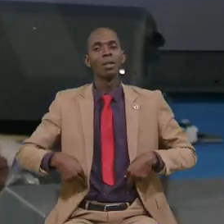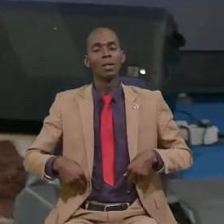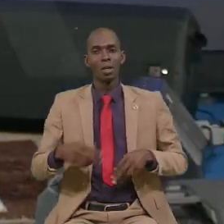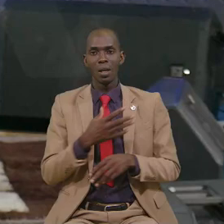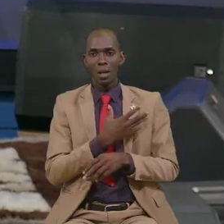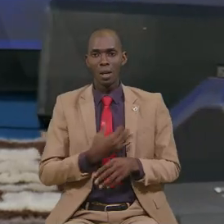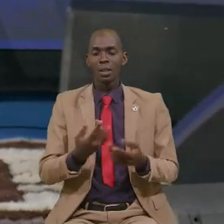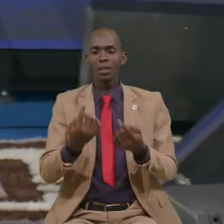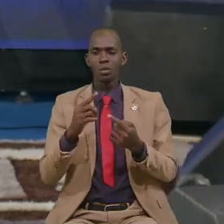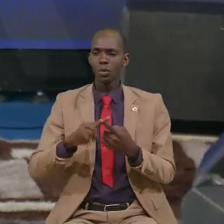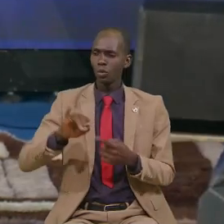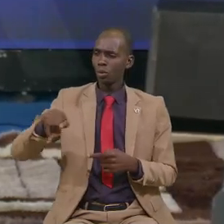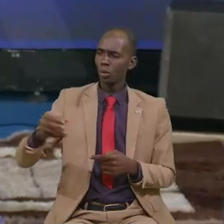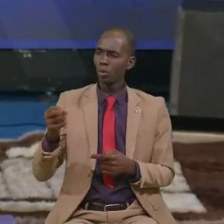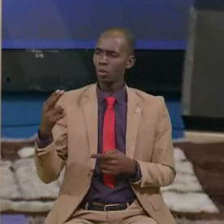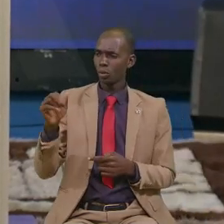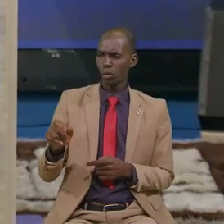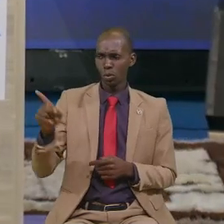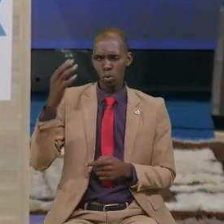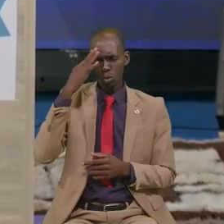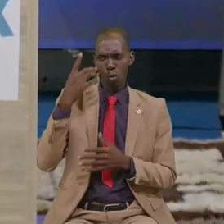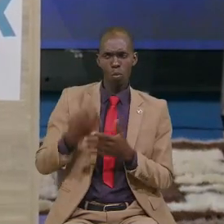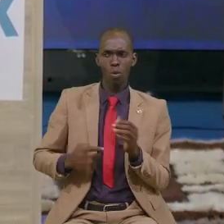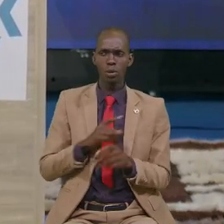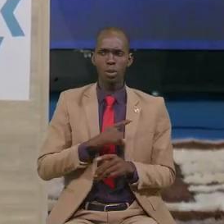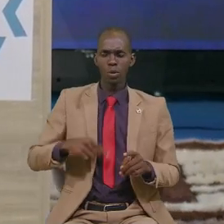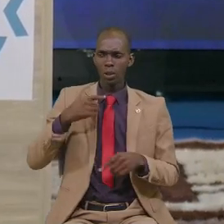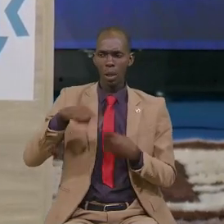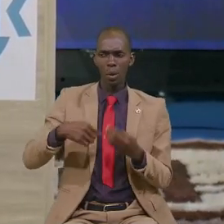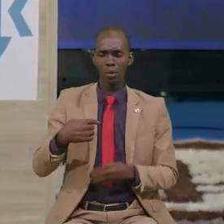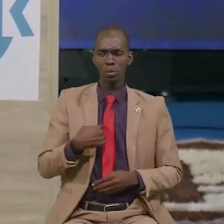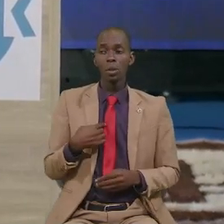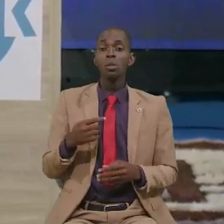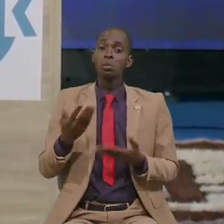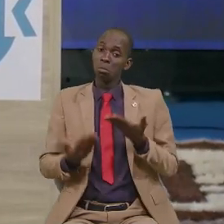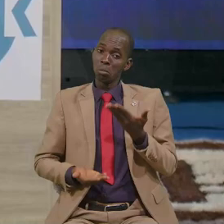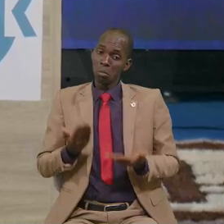Joshua. He said, Joshua, you know what the Lord said about me? Even though I'm